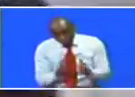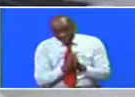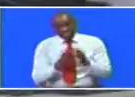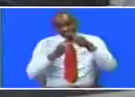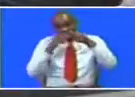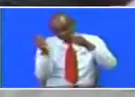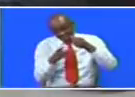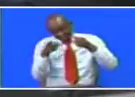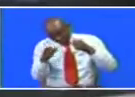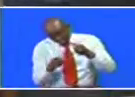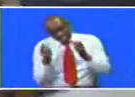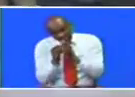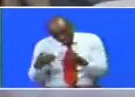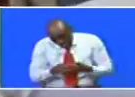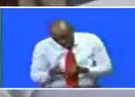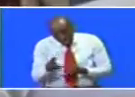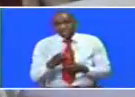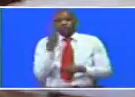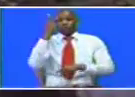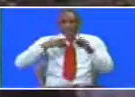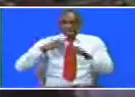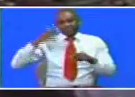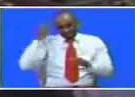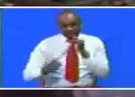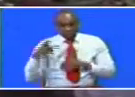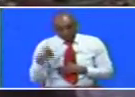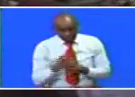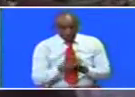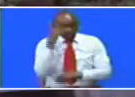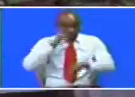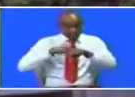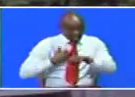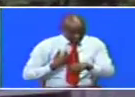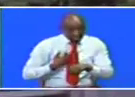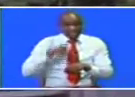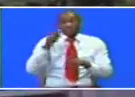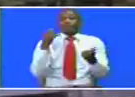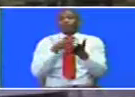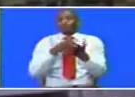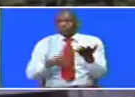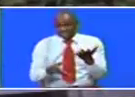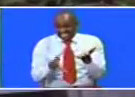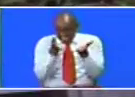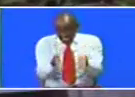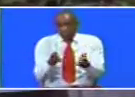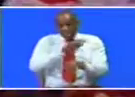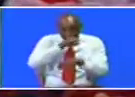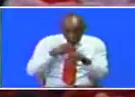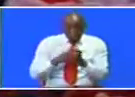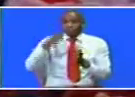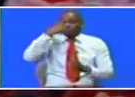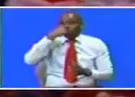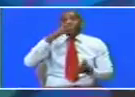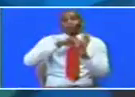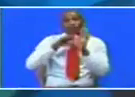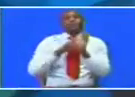5, 6, and 7 months of age, and the fourth dose at 2 years of age. It is expected that it will be incorporated into the current national immunization